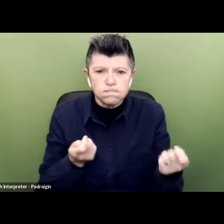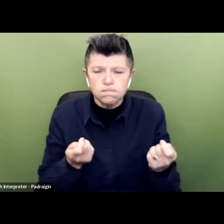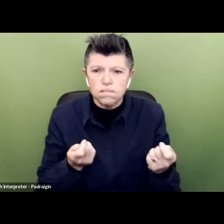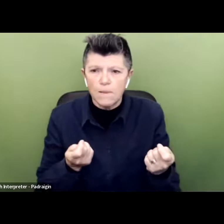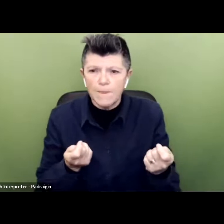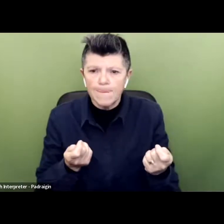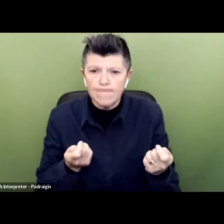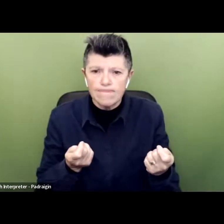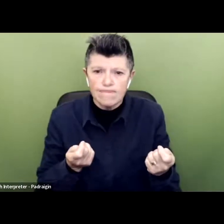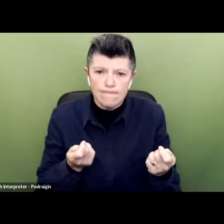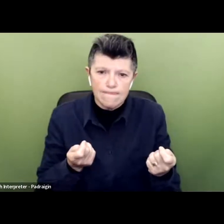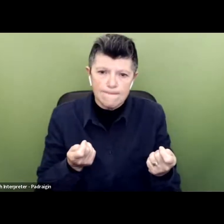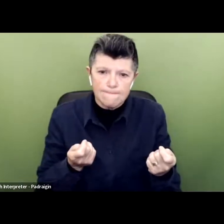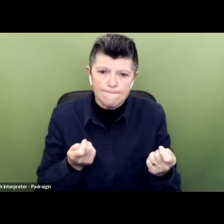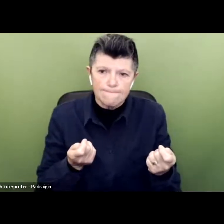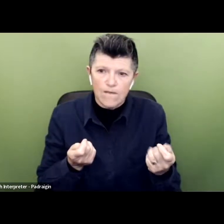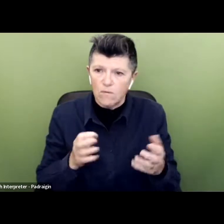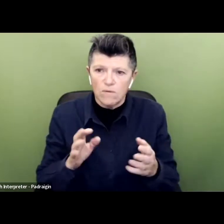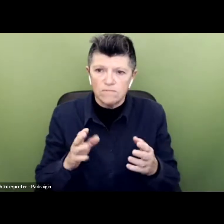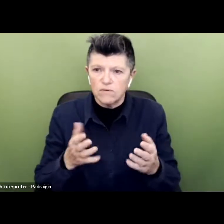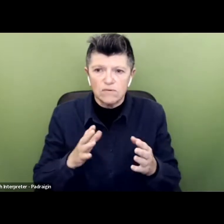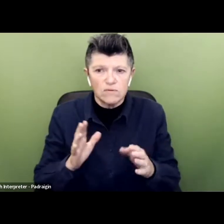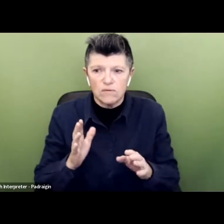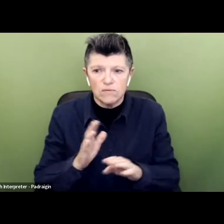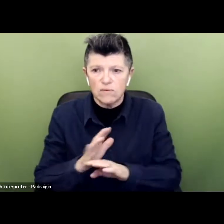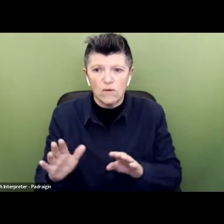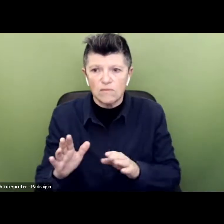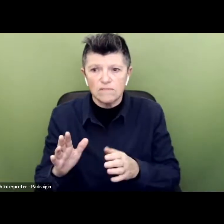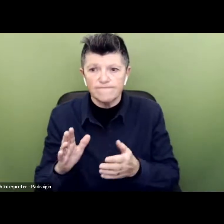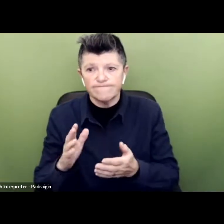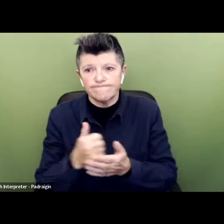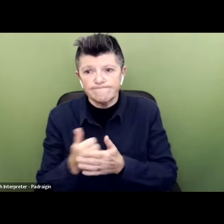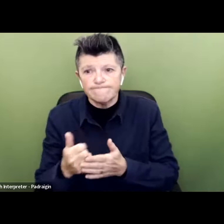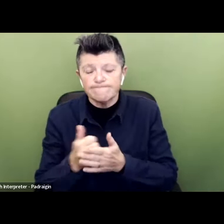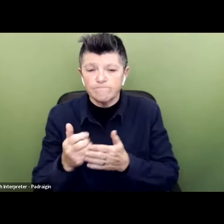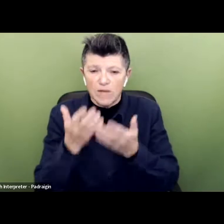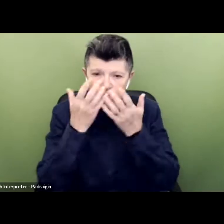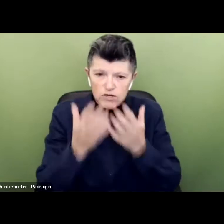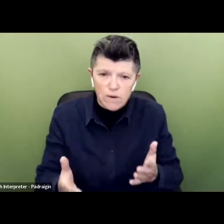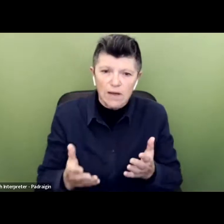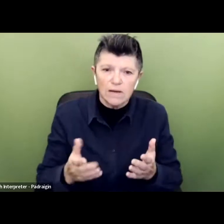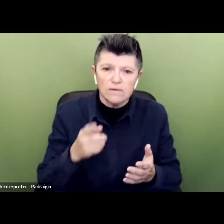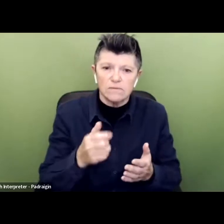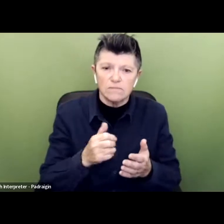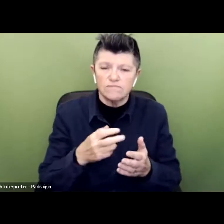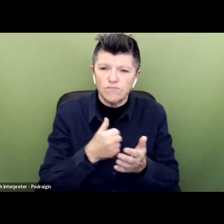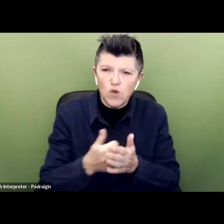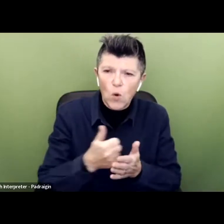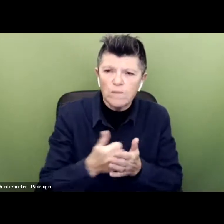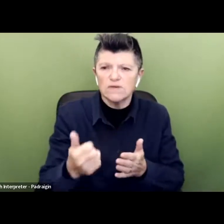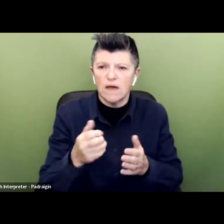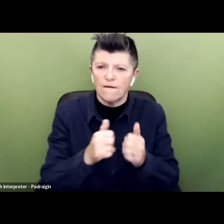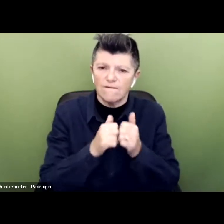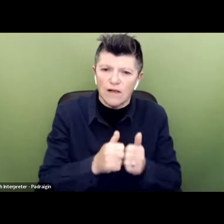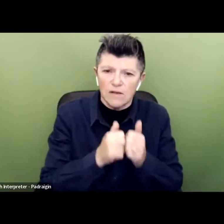norms and values. And, of course, we'll all be aware of the case study just experienced in recent months in Ukraine